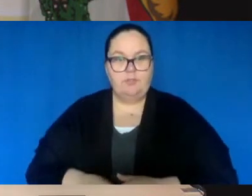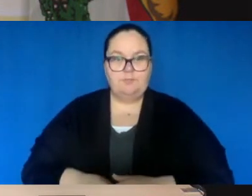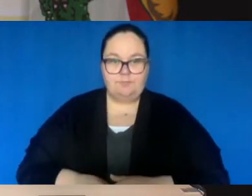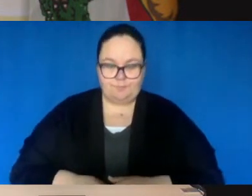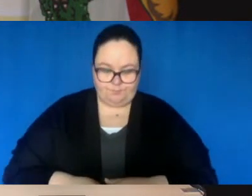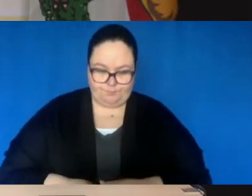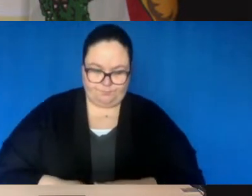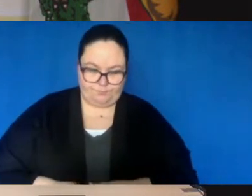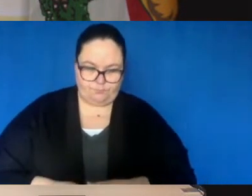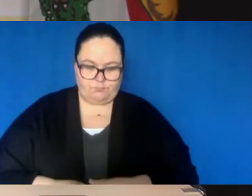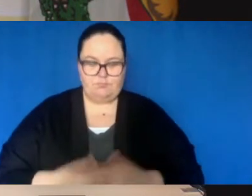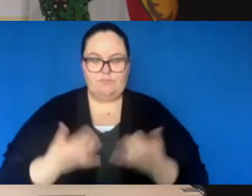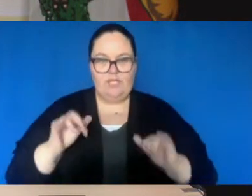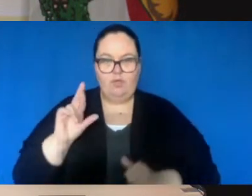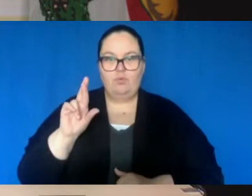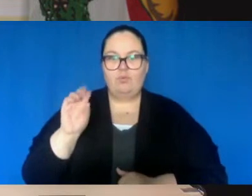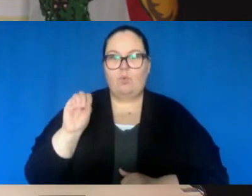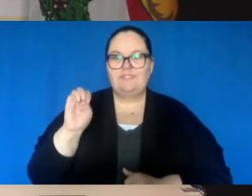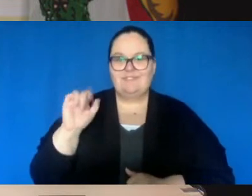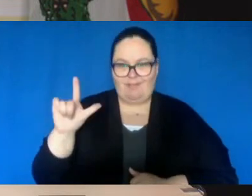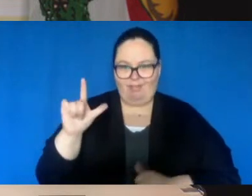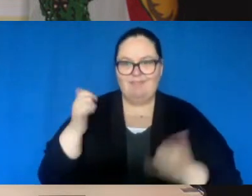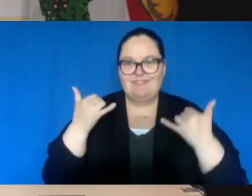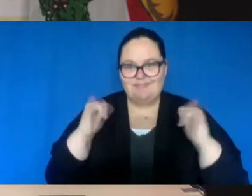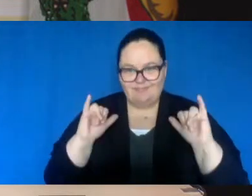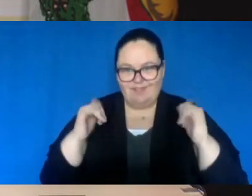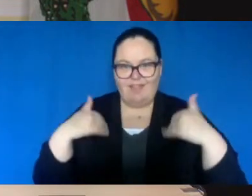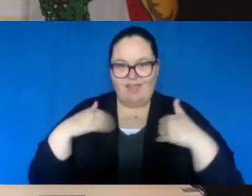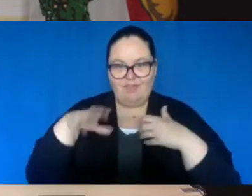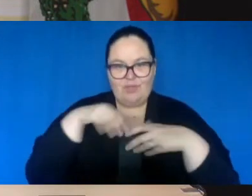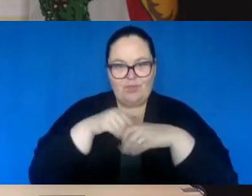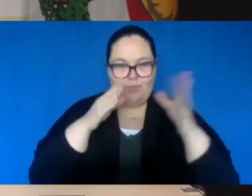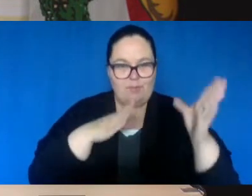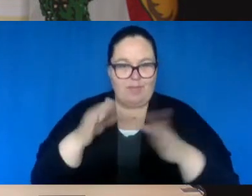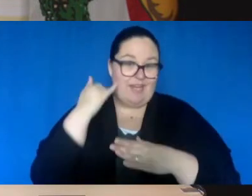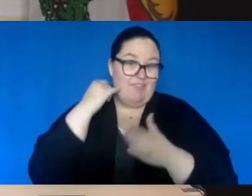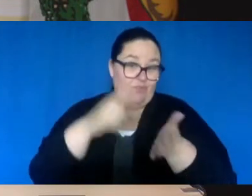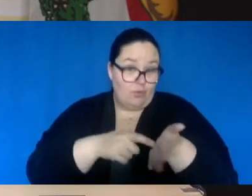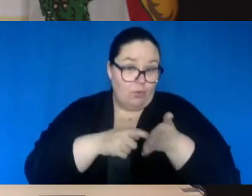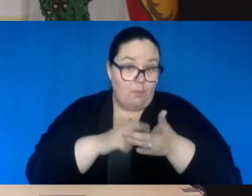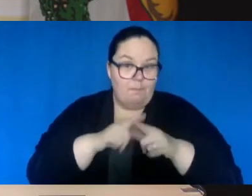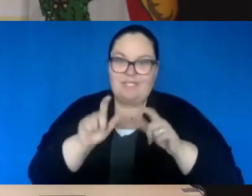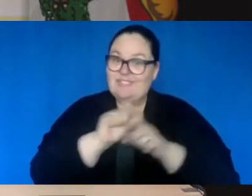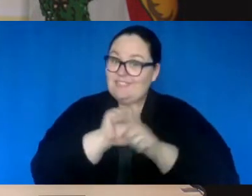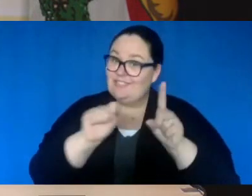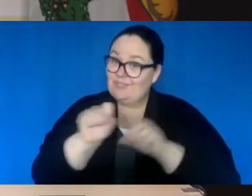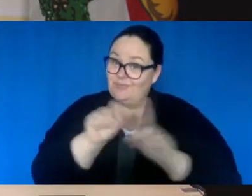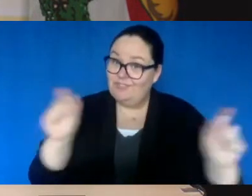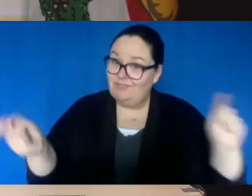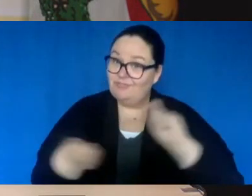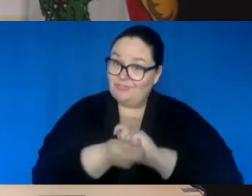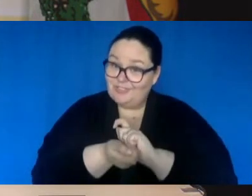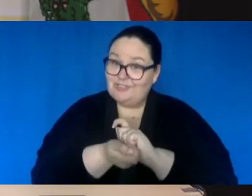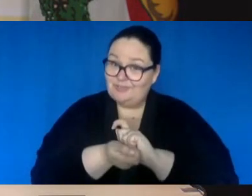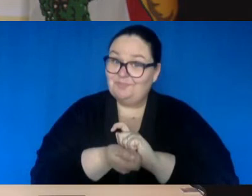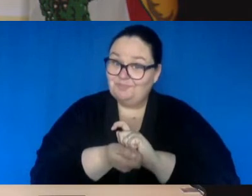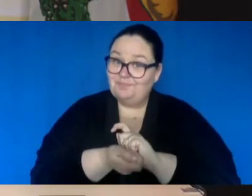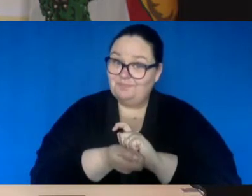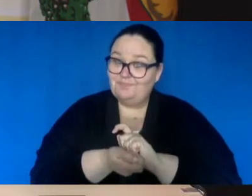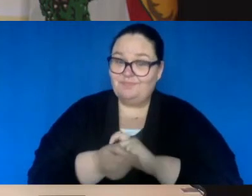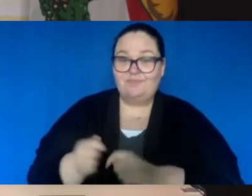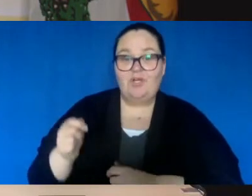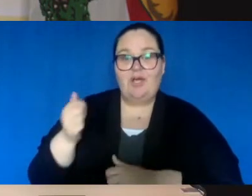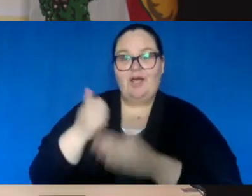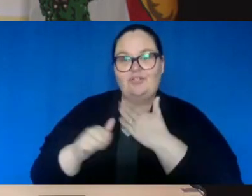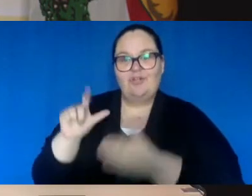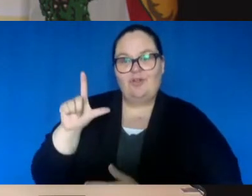the Rosedale Care Center as part of our plan if it was necessary, but our situation has changed greatly in our long-term care and community